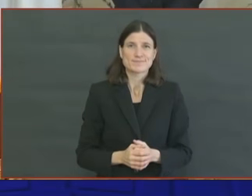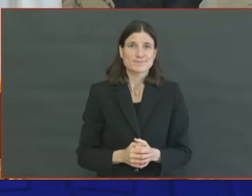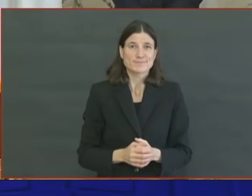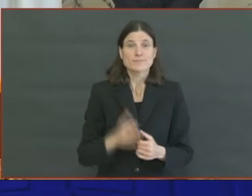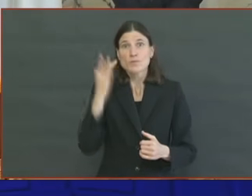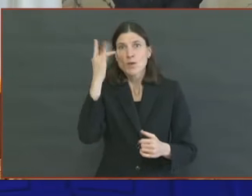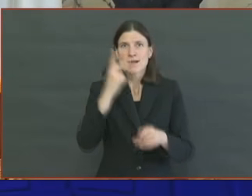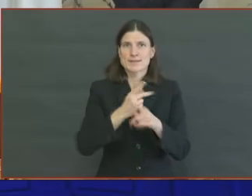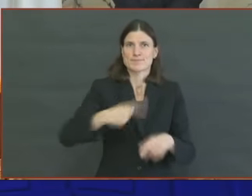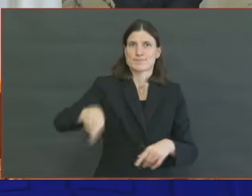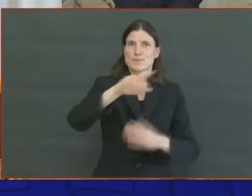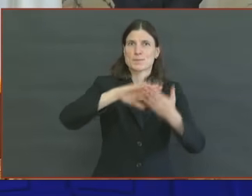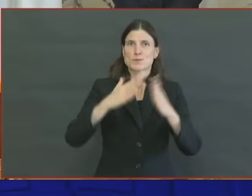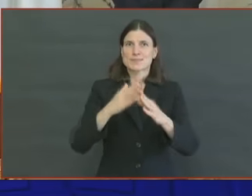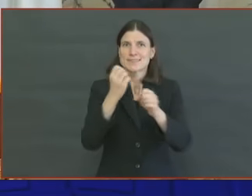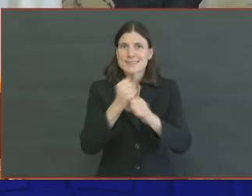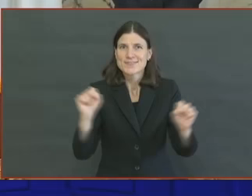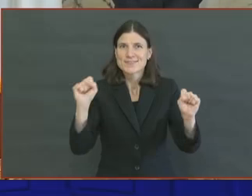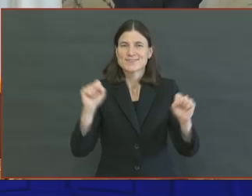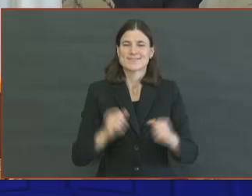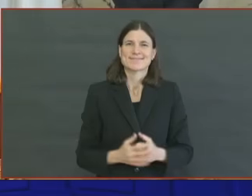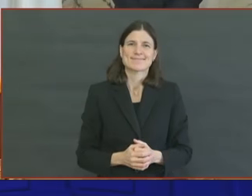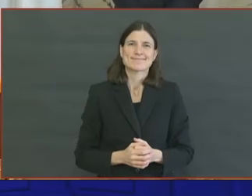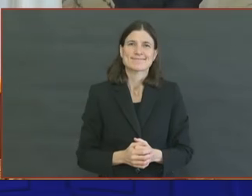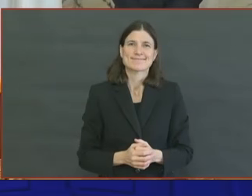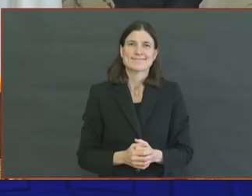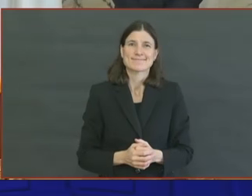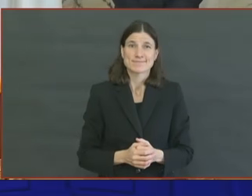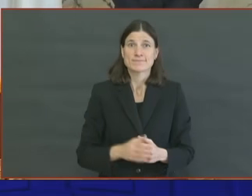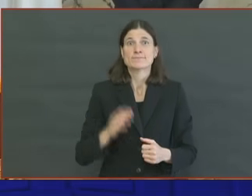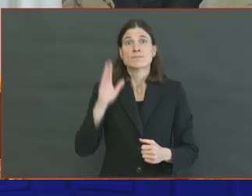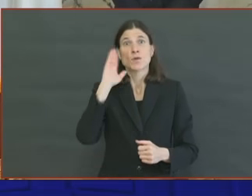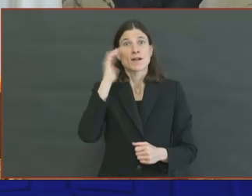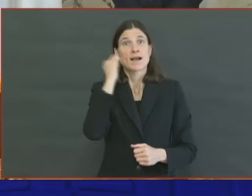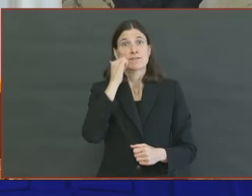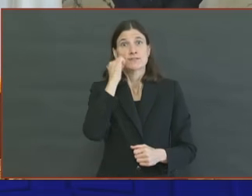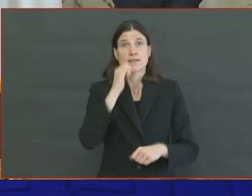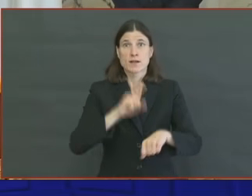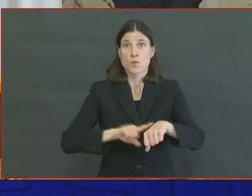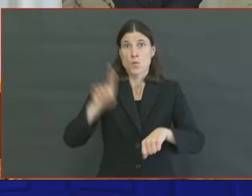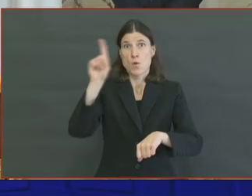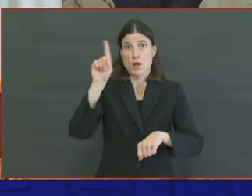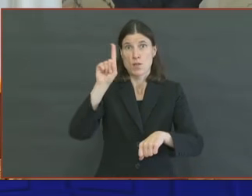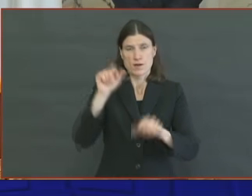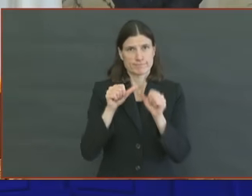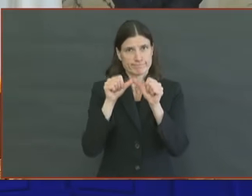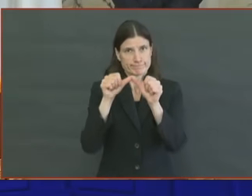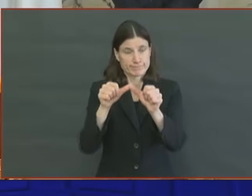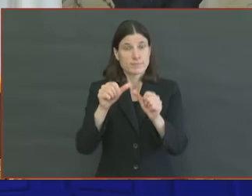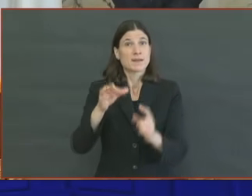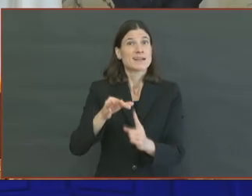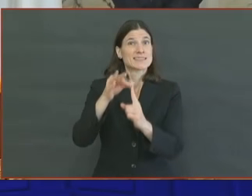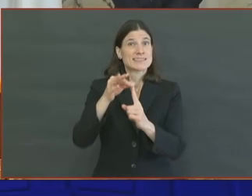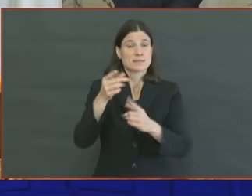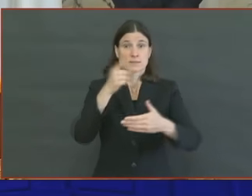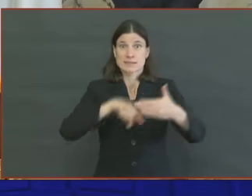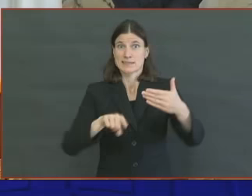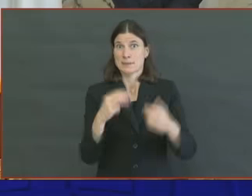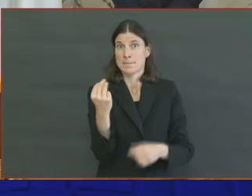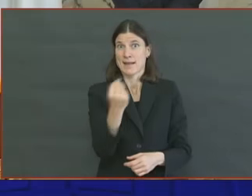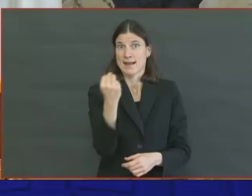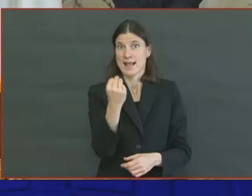at 1 o'clock. However, on Monday, it has to be moved to 3 o'clock. There's